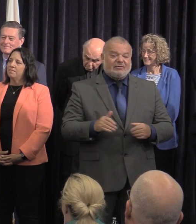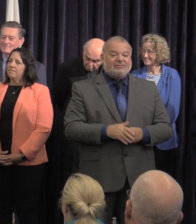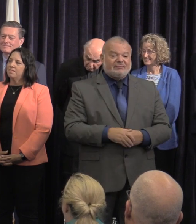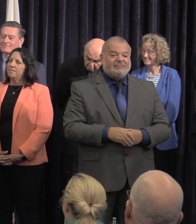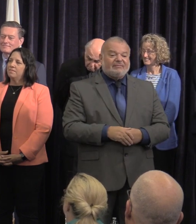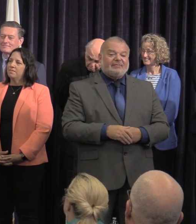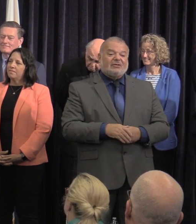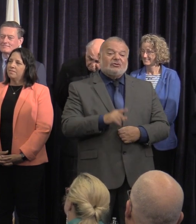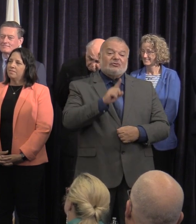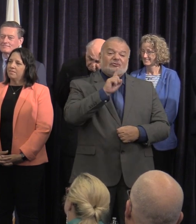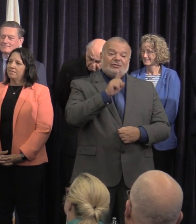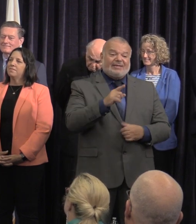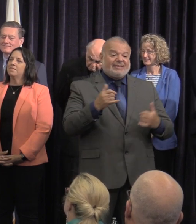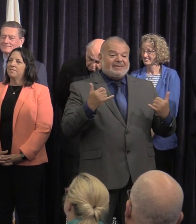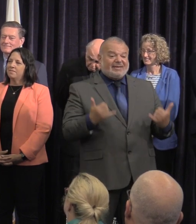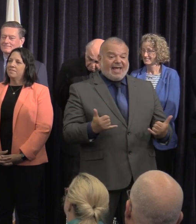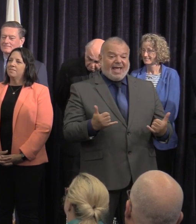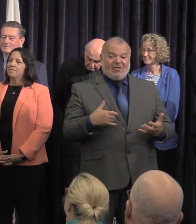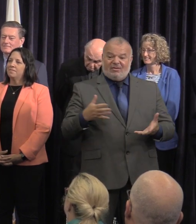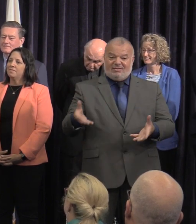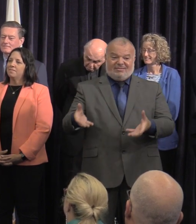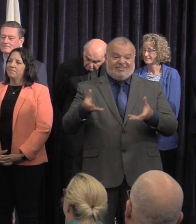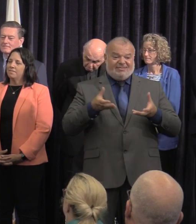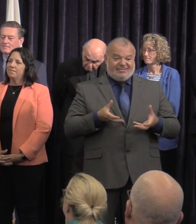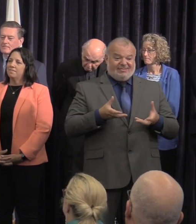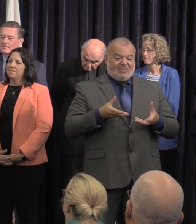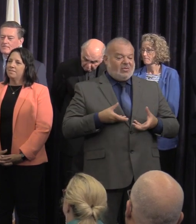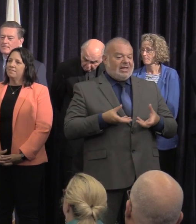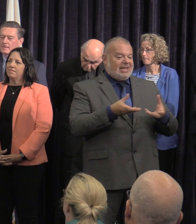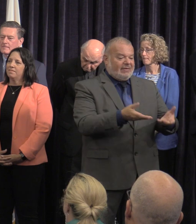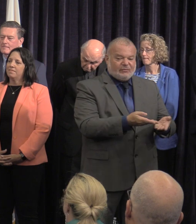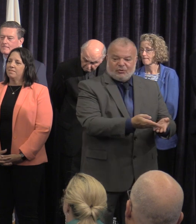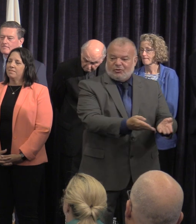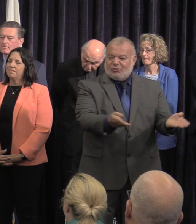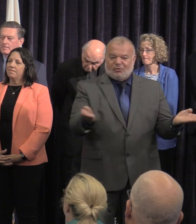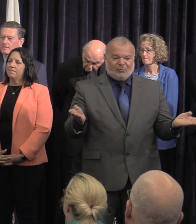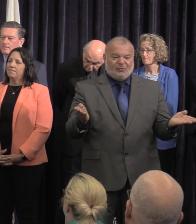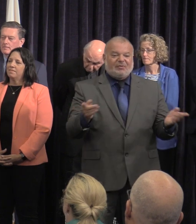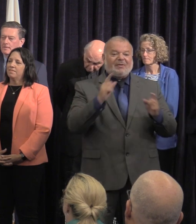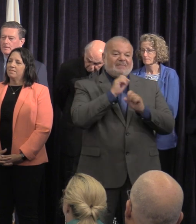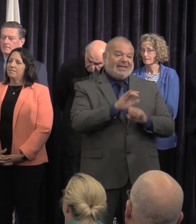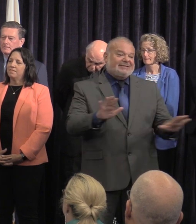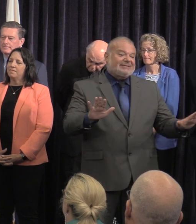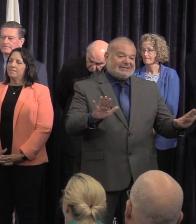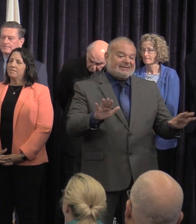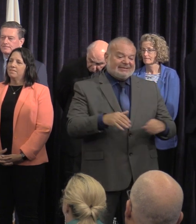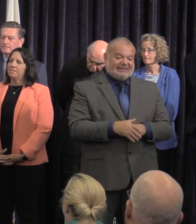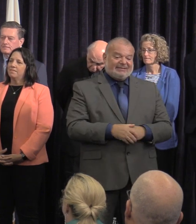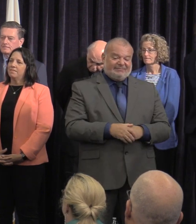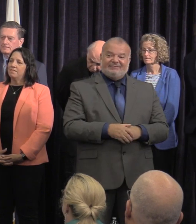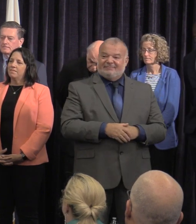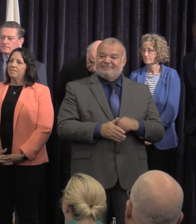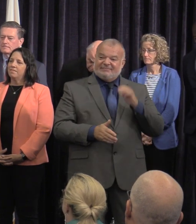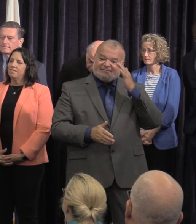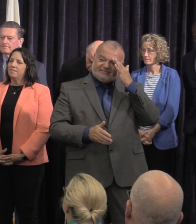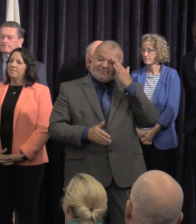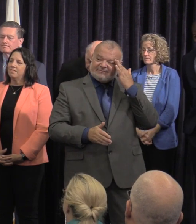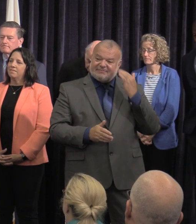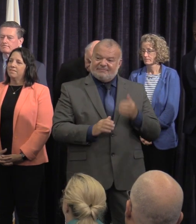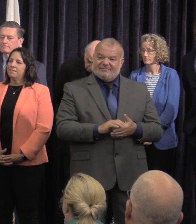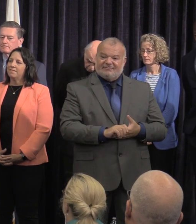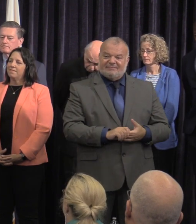it is nice to meet you all today, because I hope you now receive that blessing from these